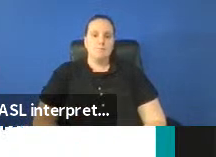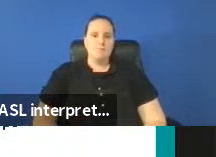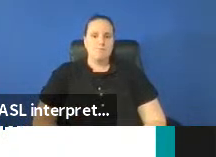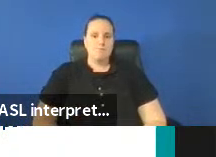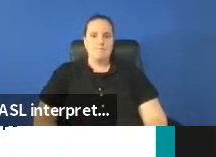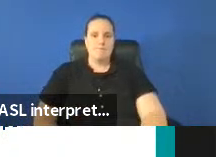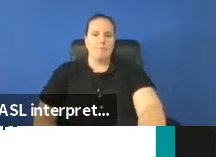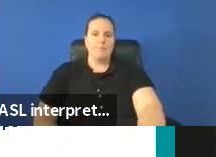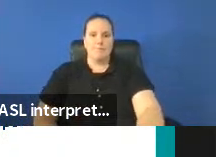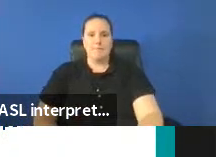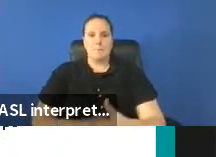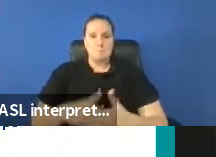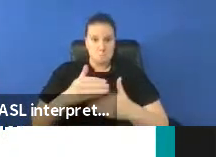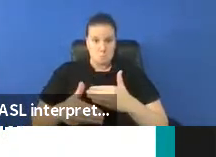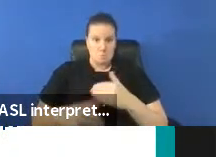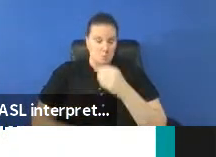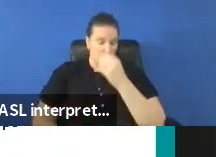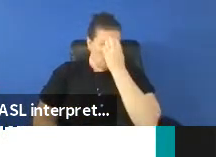Next slide.